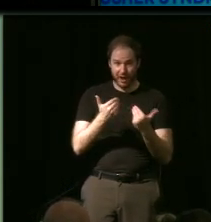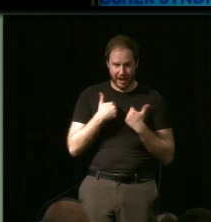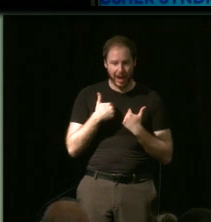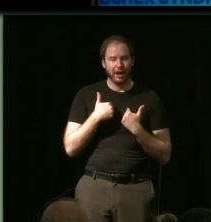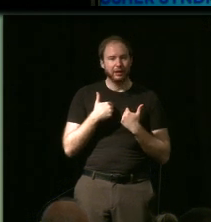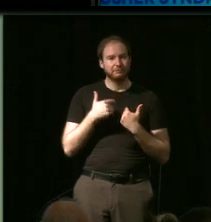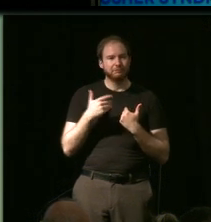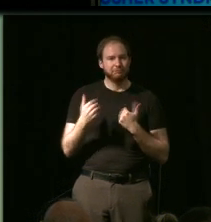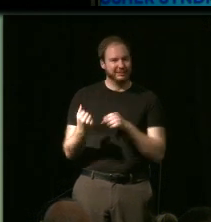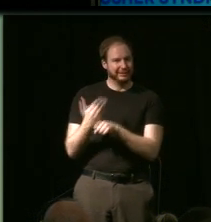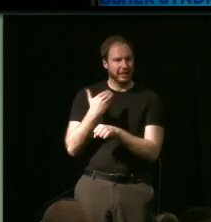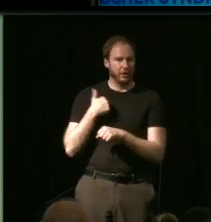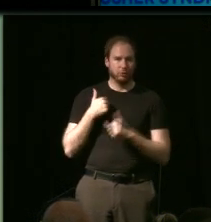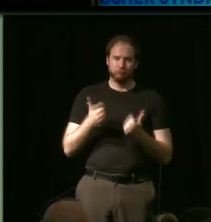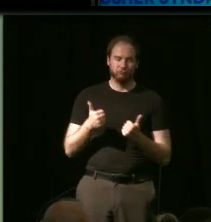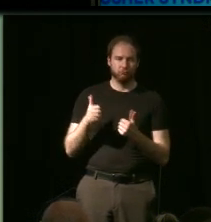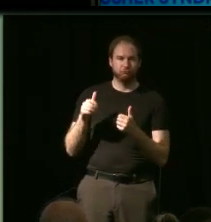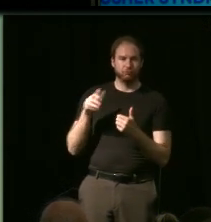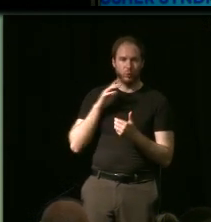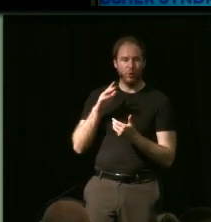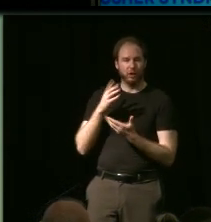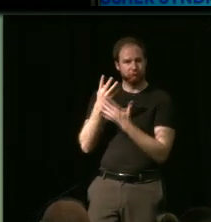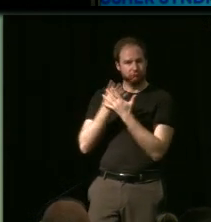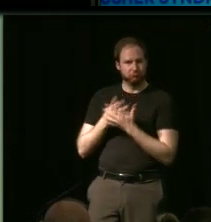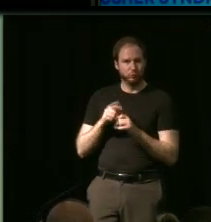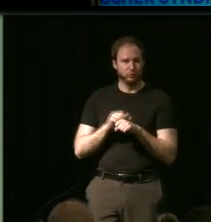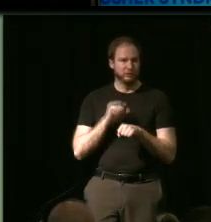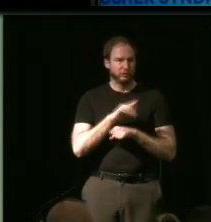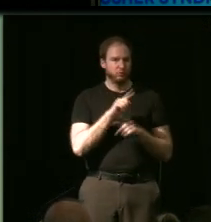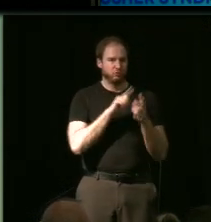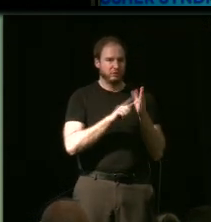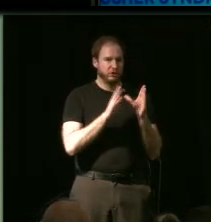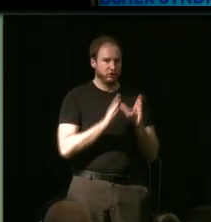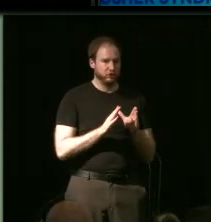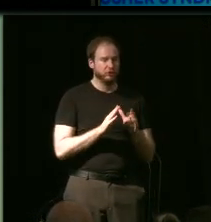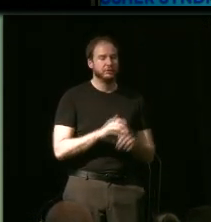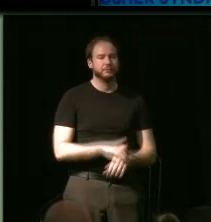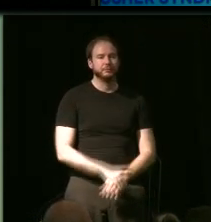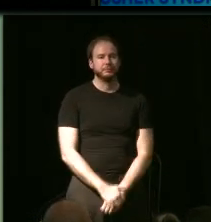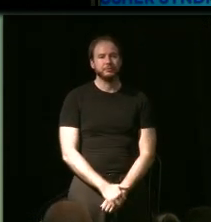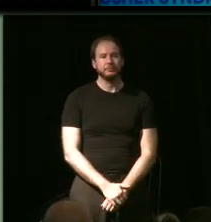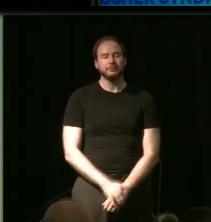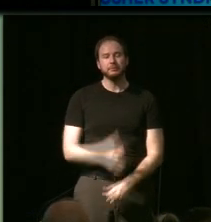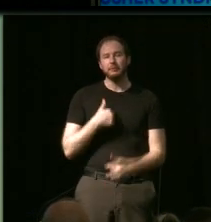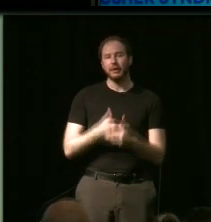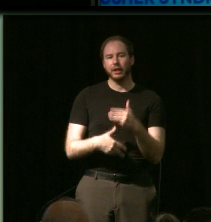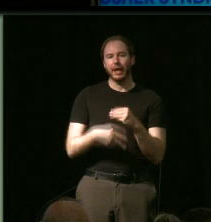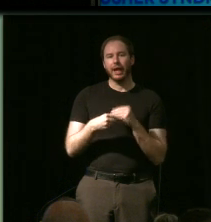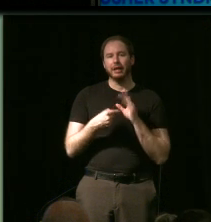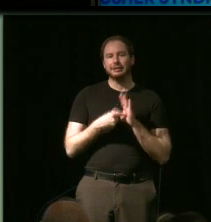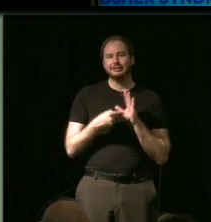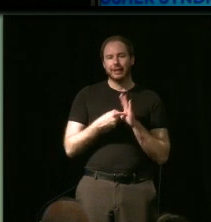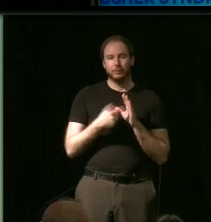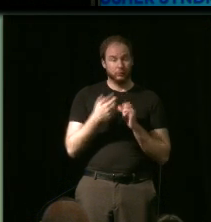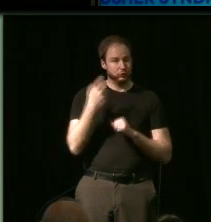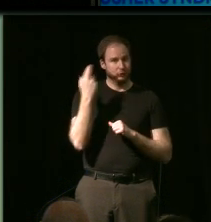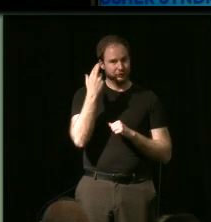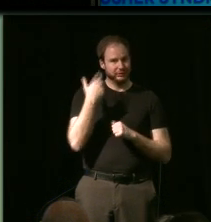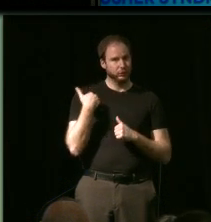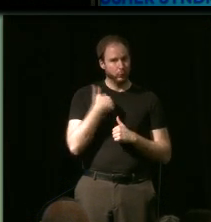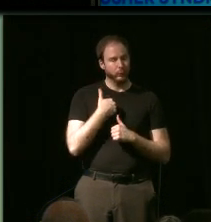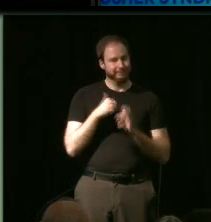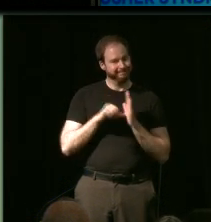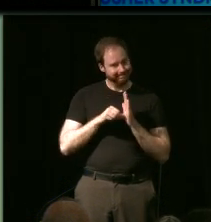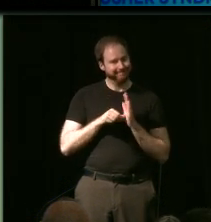we can take it and curate it from that. And I think I put in an example here of why this is so